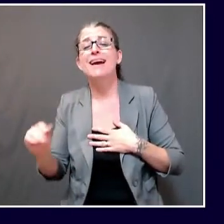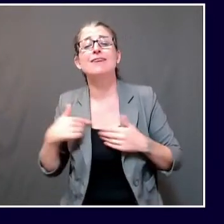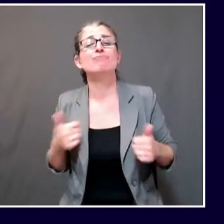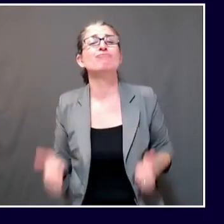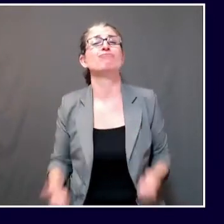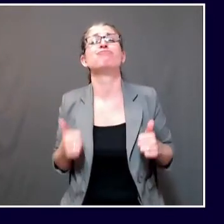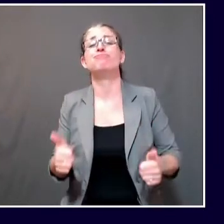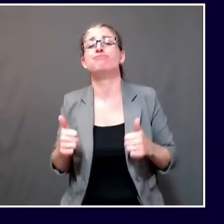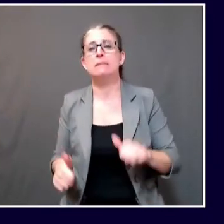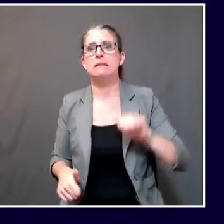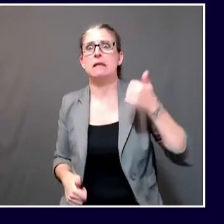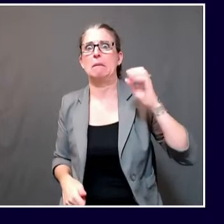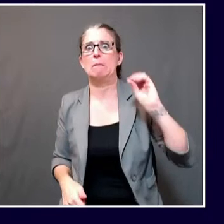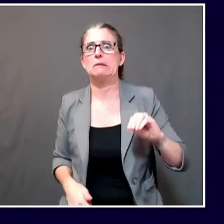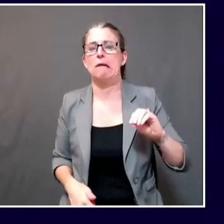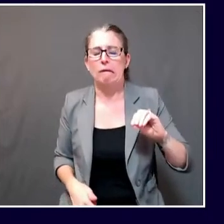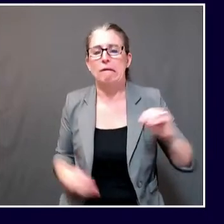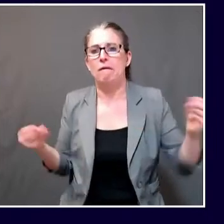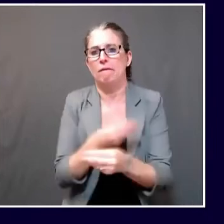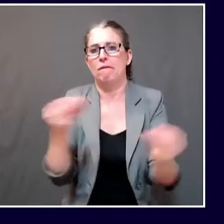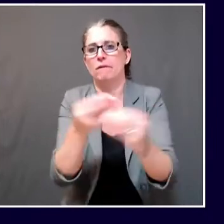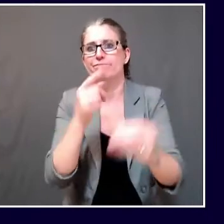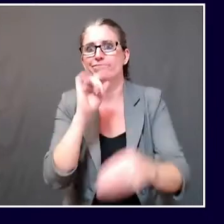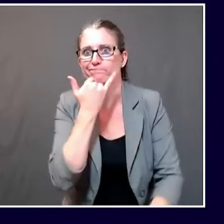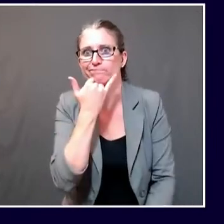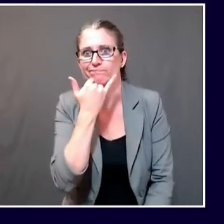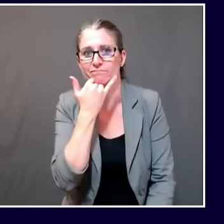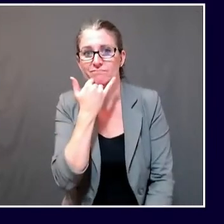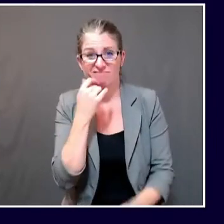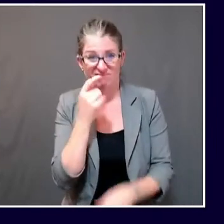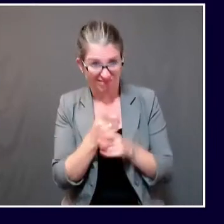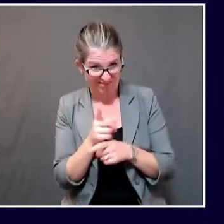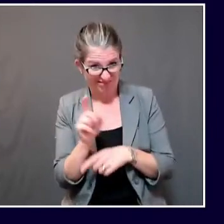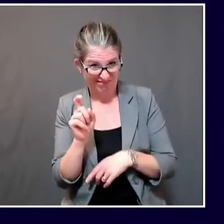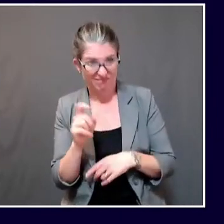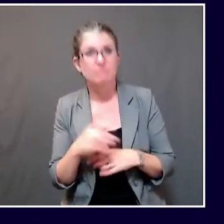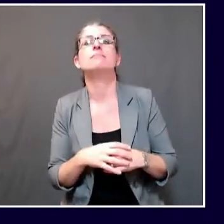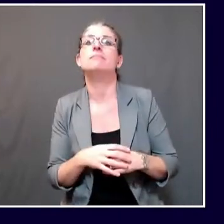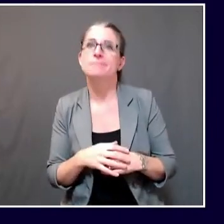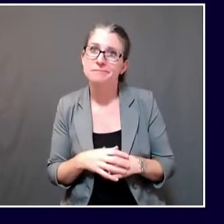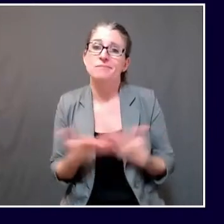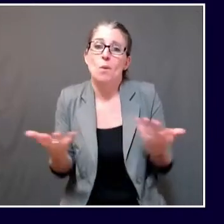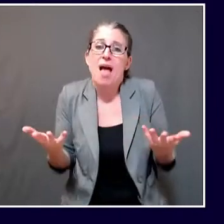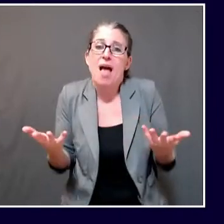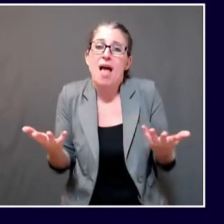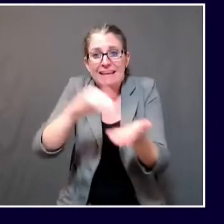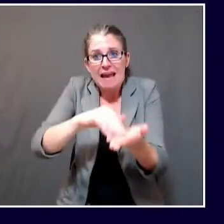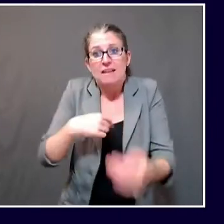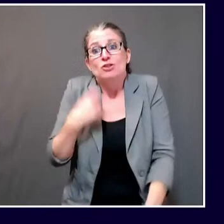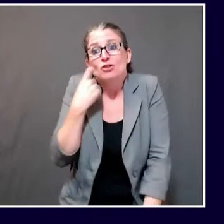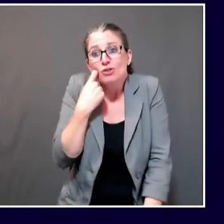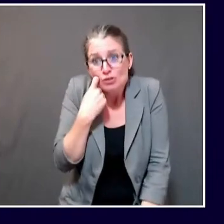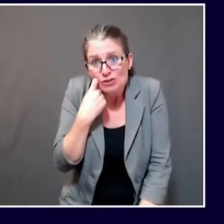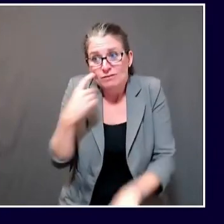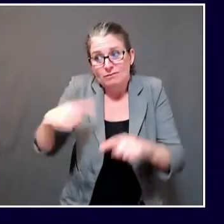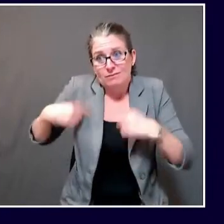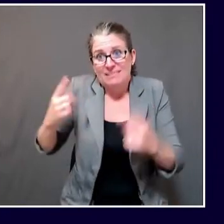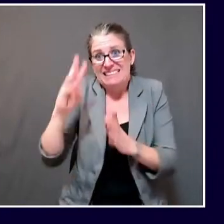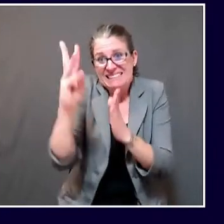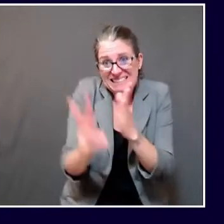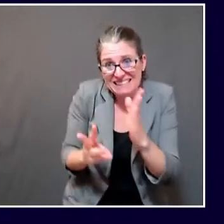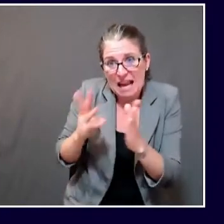I'm answering something, I don't want to go too far into speculation, but if true, let me phrase it